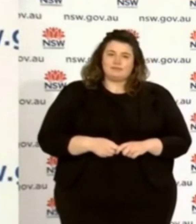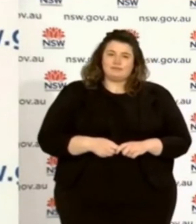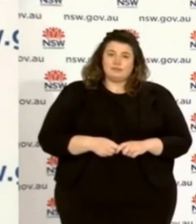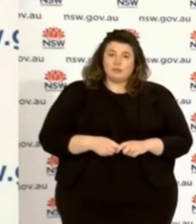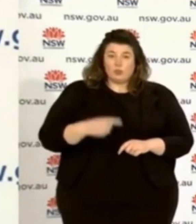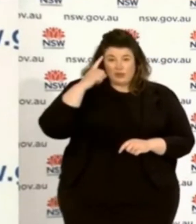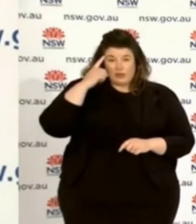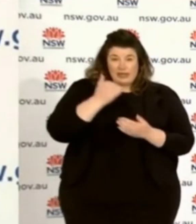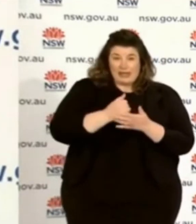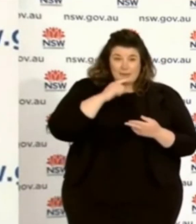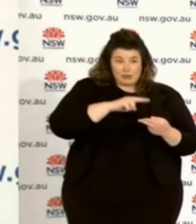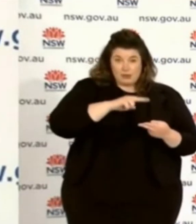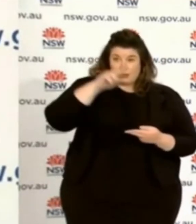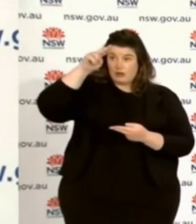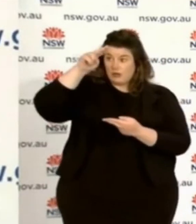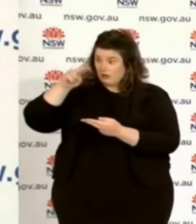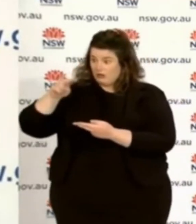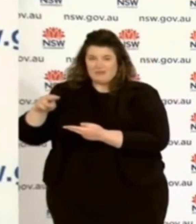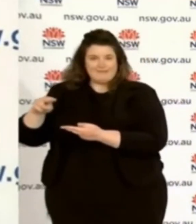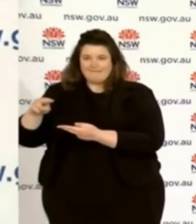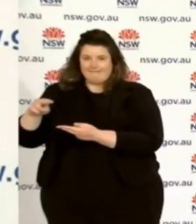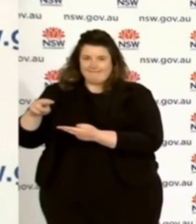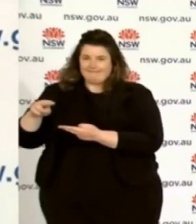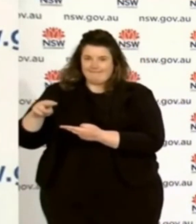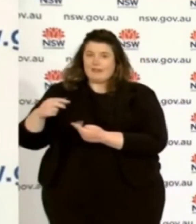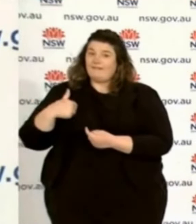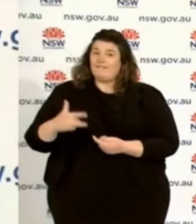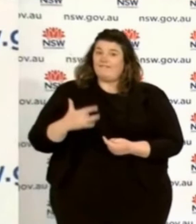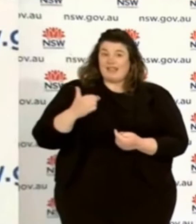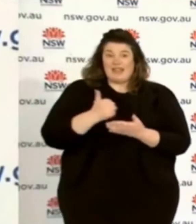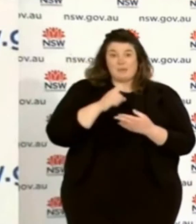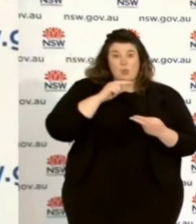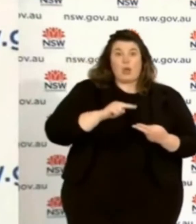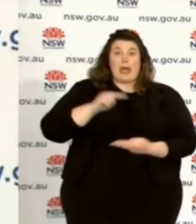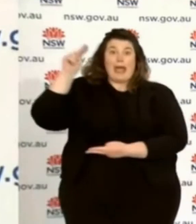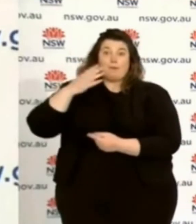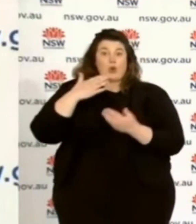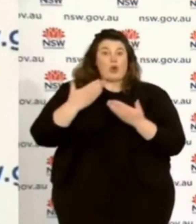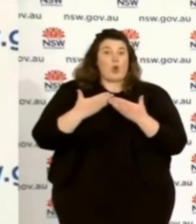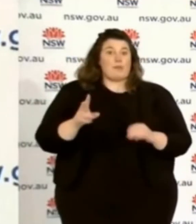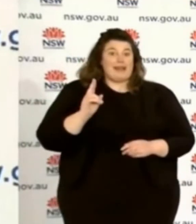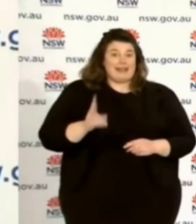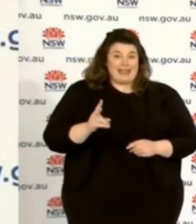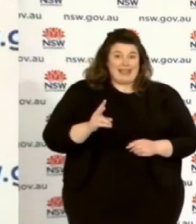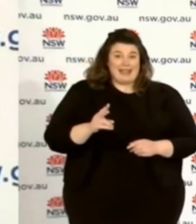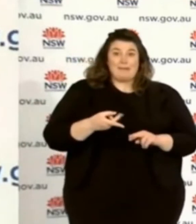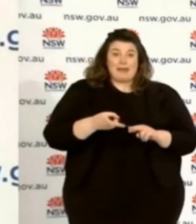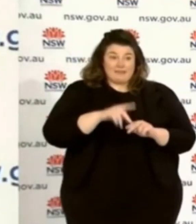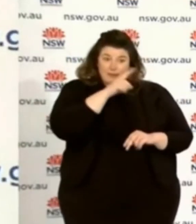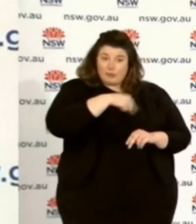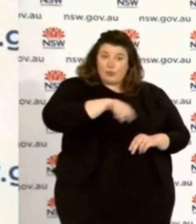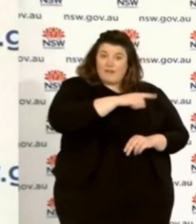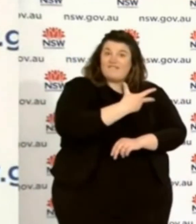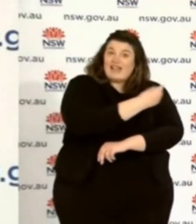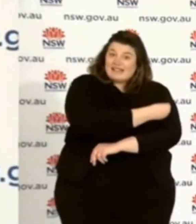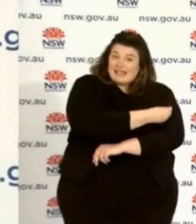case numbers are going to go down at all during this period. When you reopen, you expect an increase in case numbers. But if it's in the vaccinated population, our